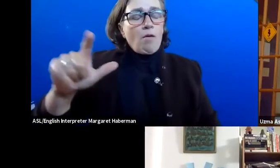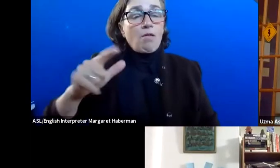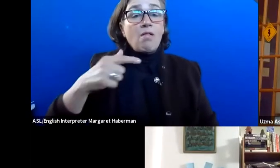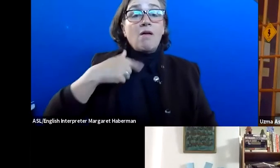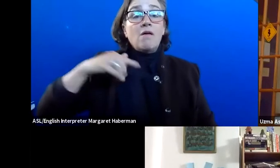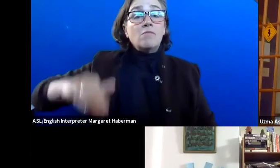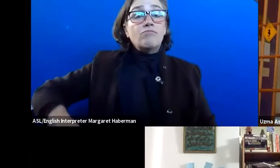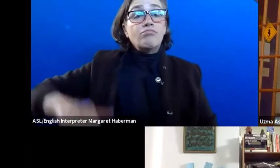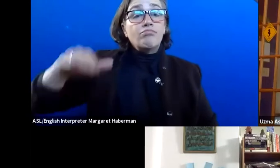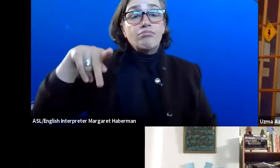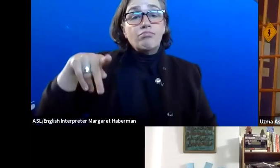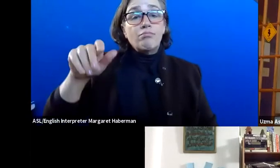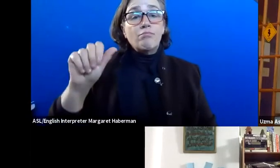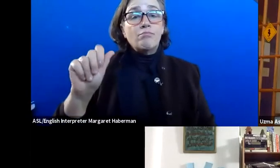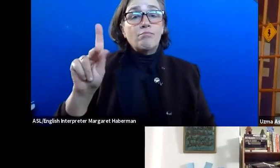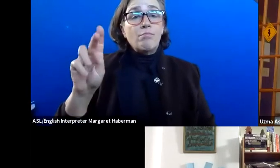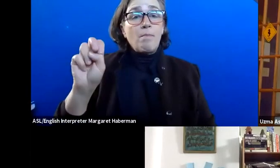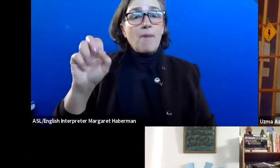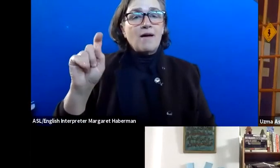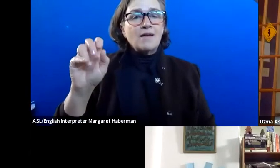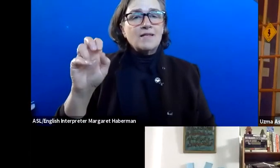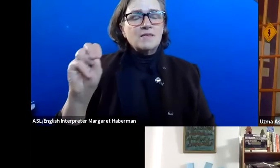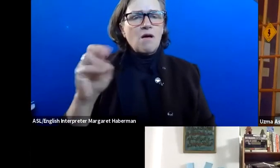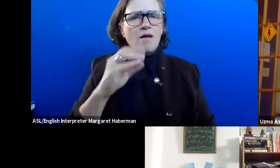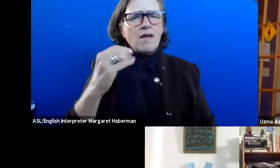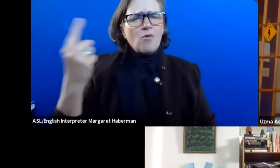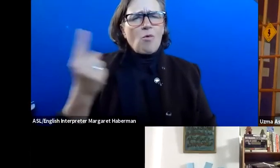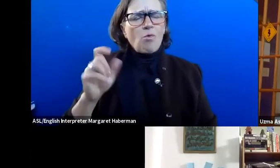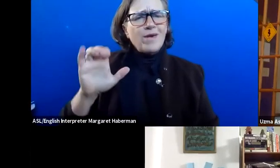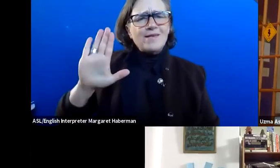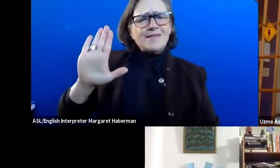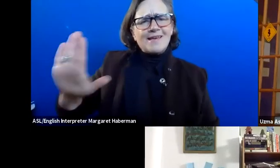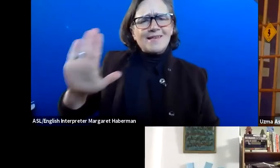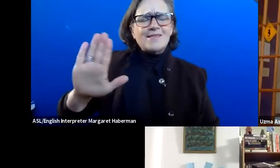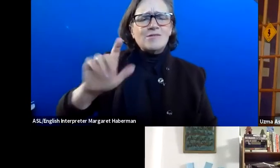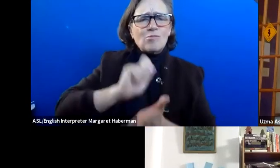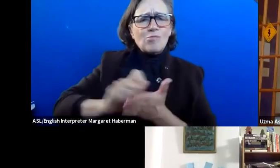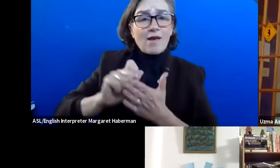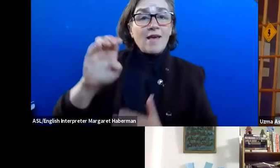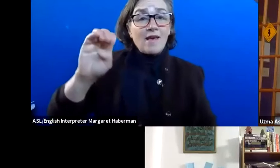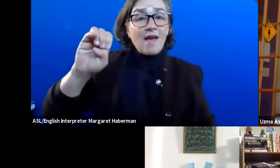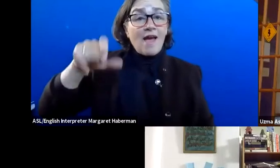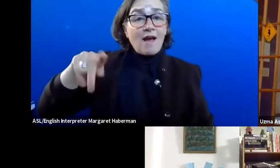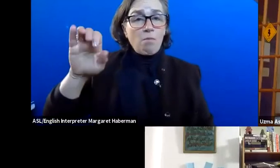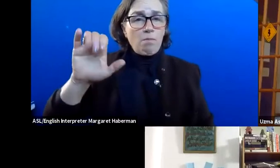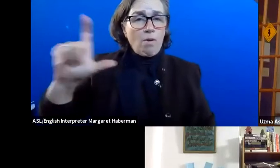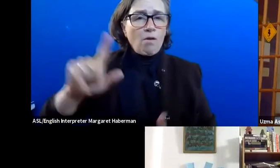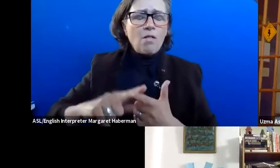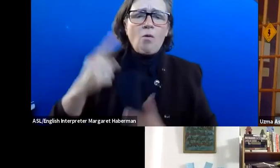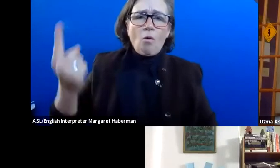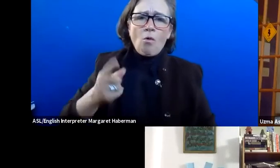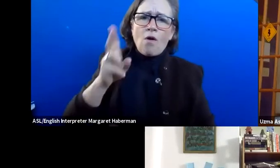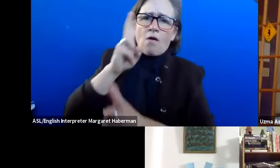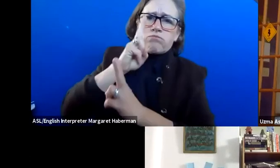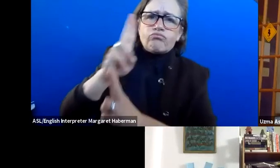own holistic, analytical, and spiritual mix of writing, teaching, and direct action, as we have been hearing. I won't repeat that.